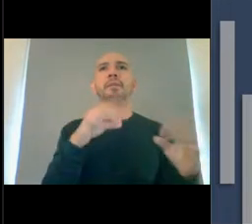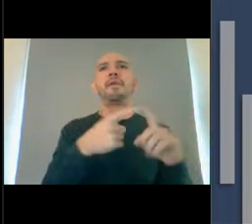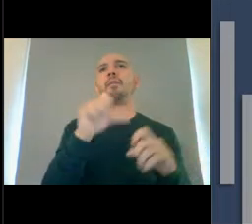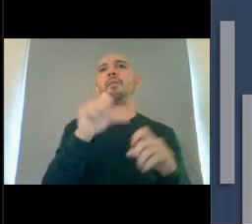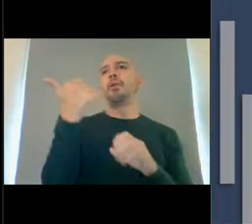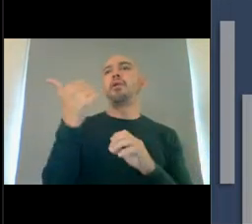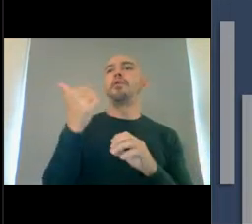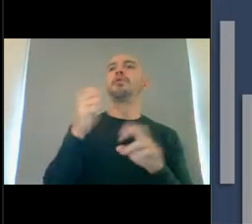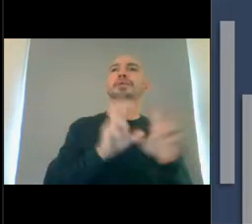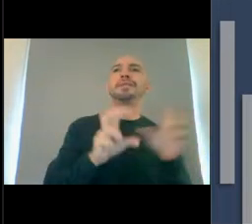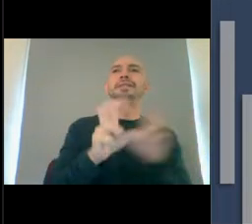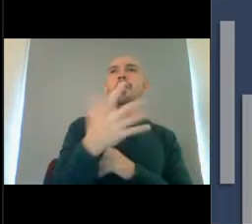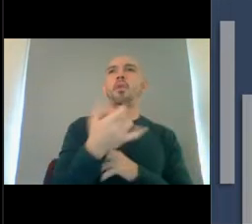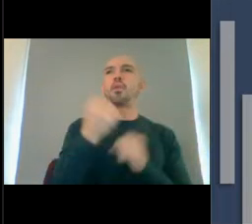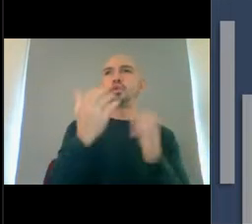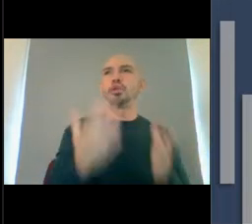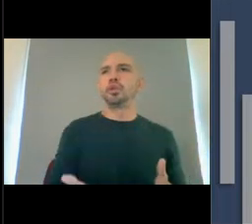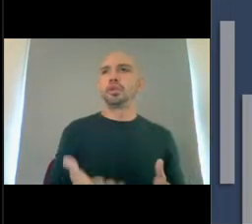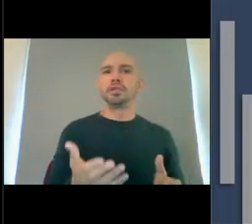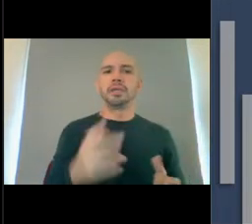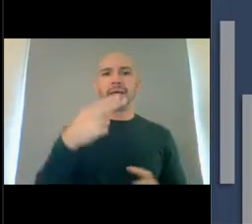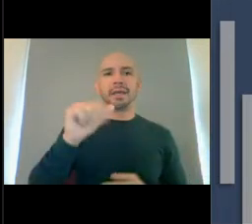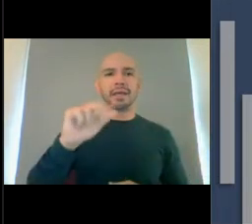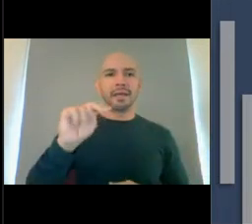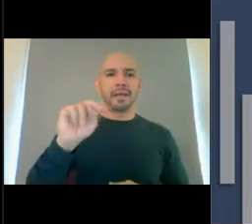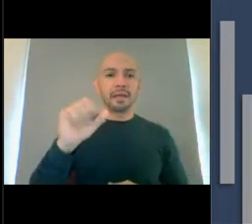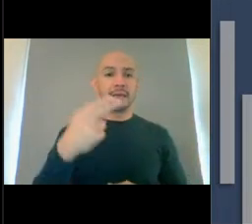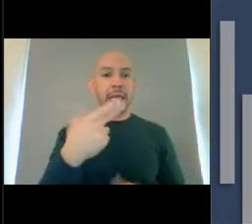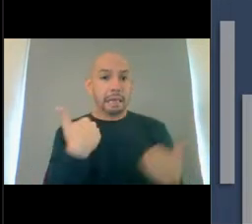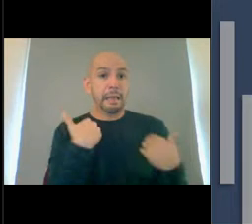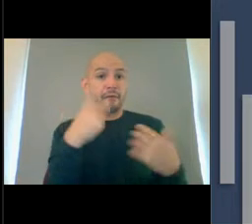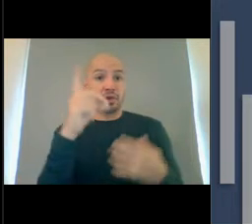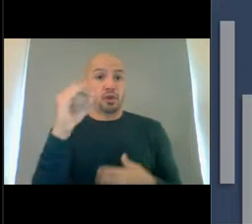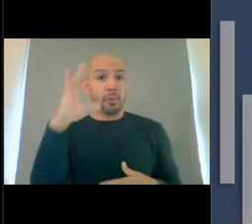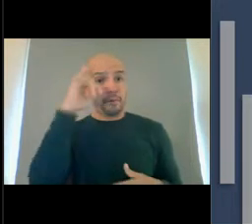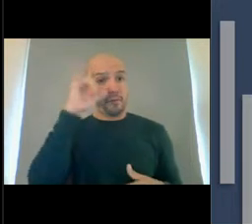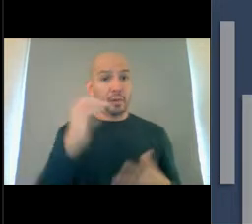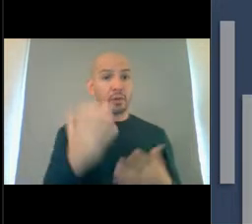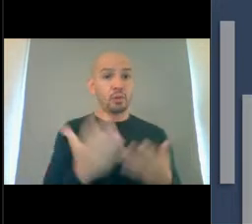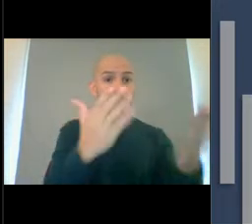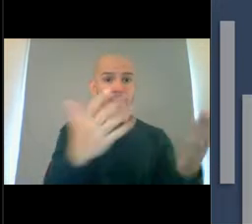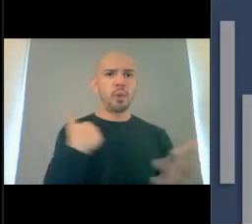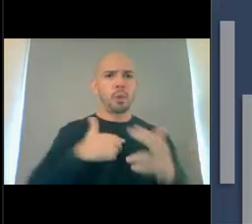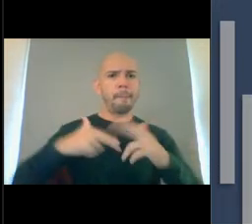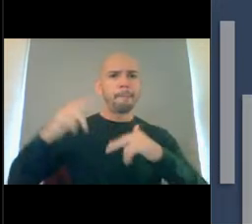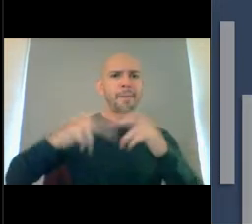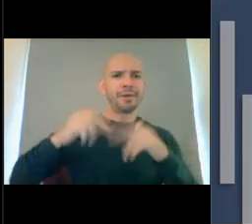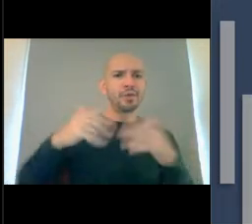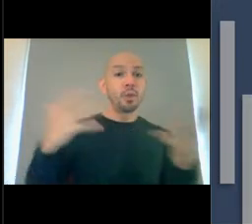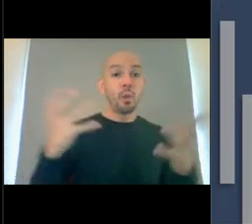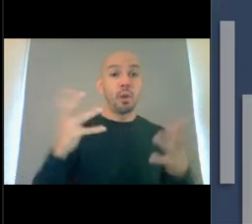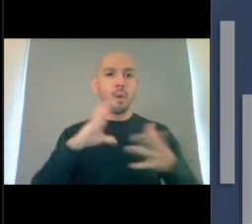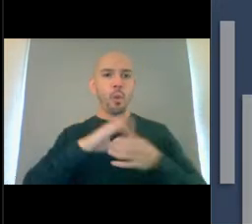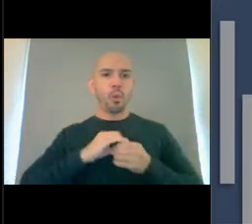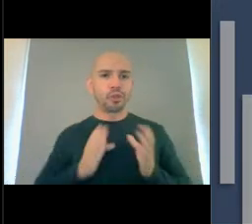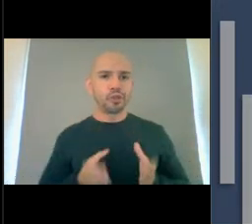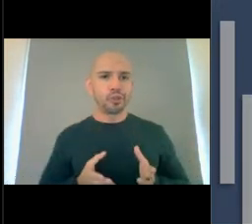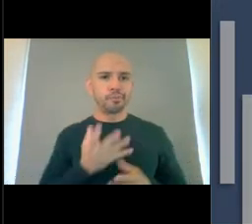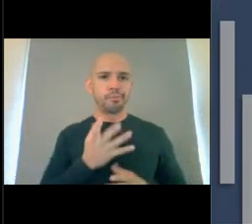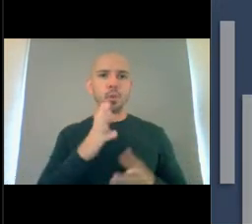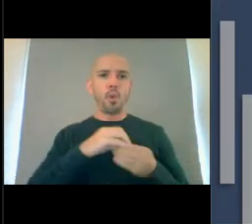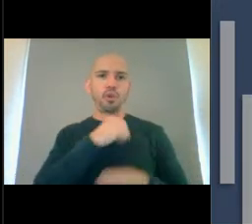and hannah has you have a document out right now for those recommendations so that we're building ownership within the commission as well and you're giving us